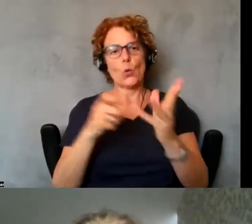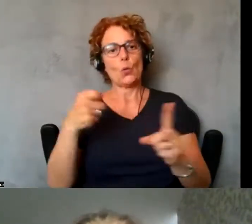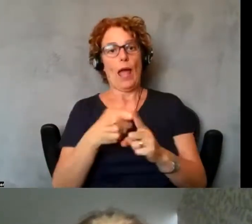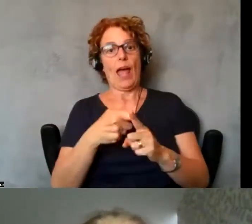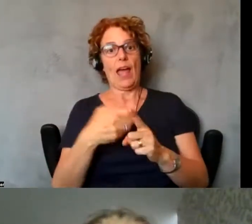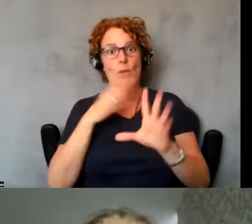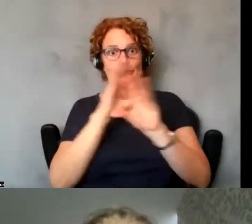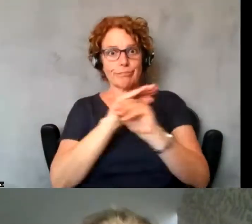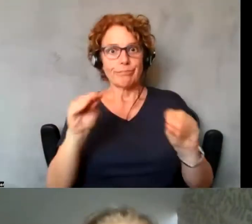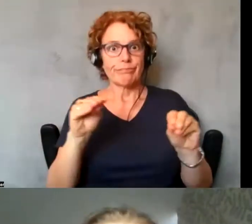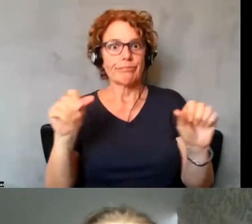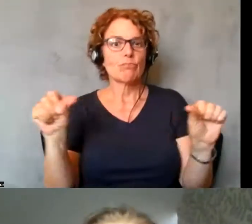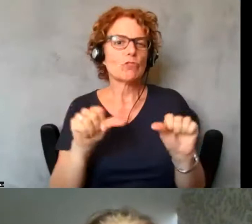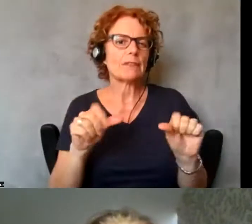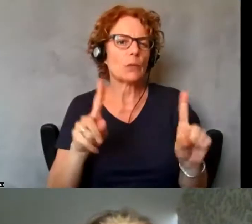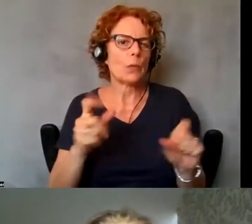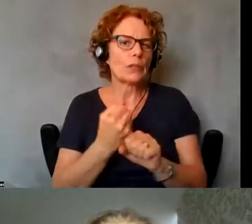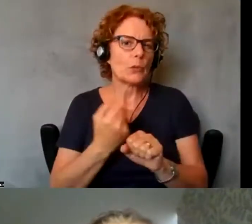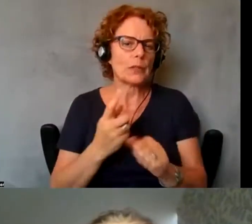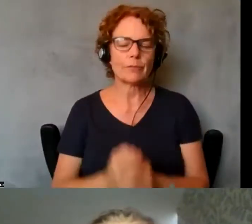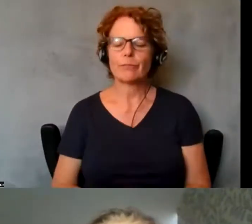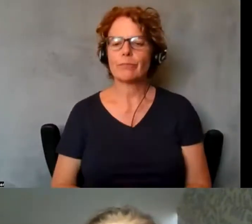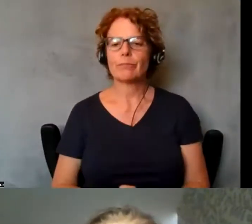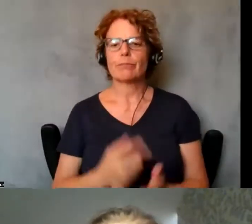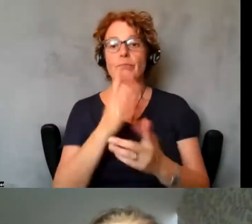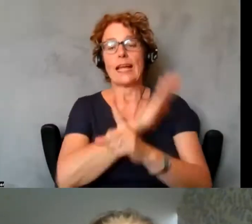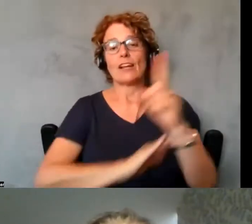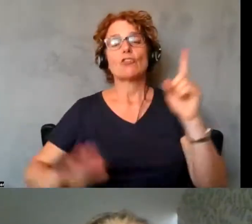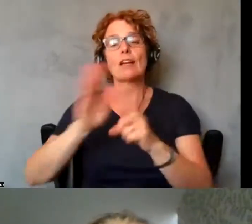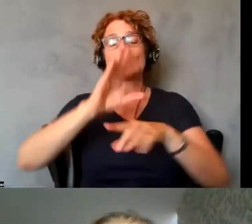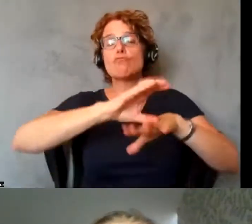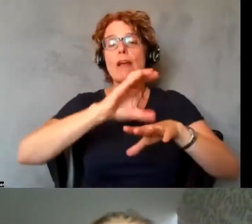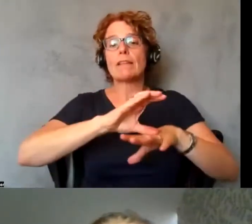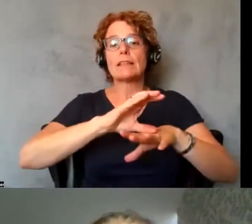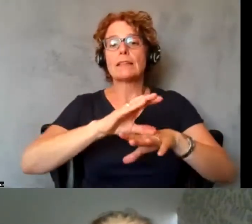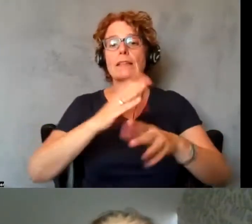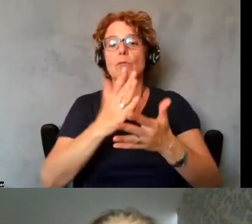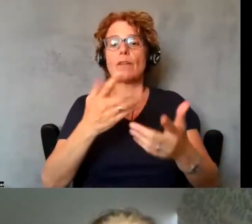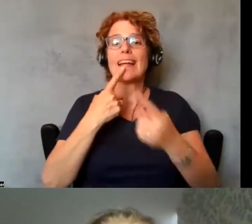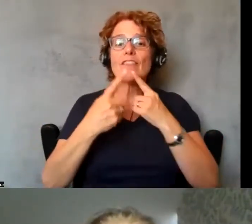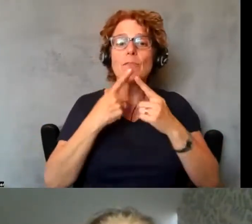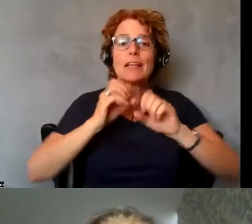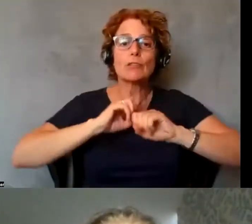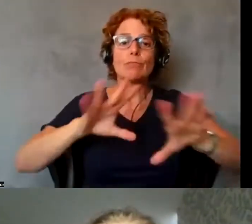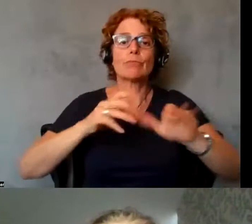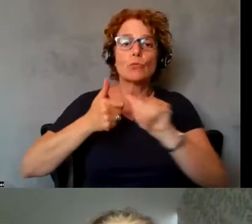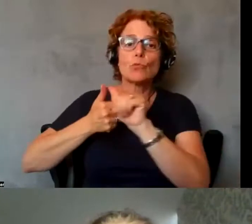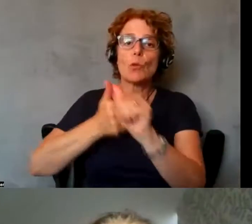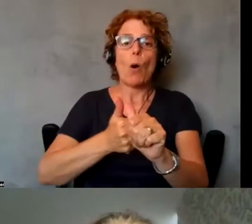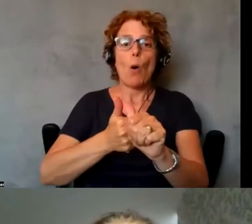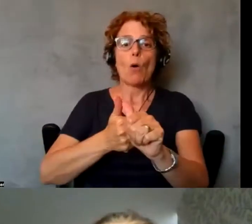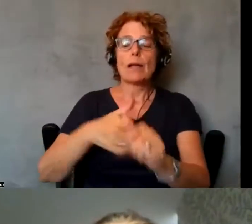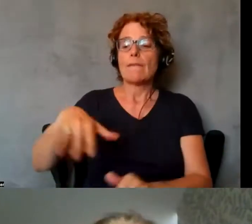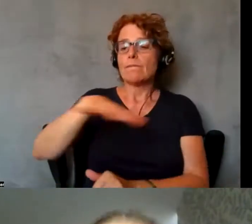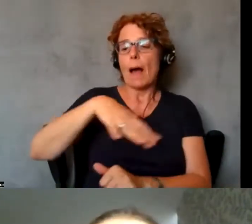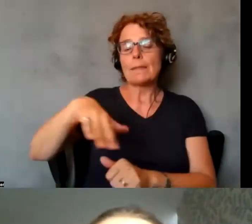do and how we fit in. So we are a national charity dedicated to providing information and support for families